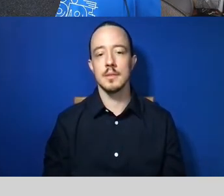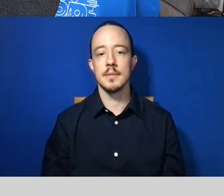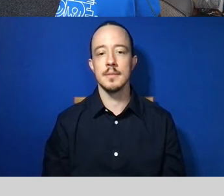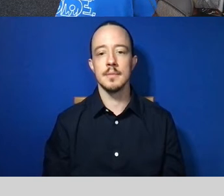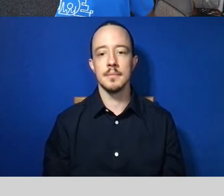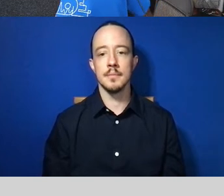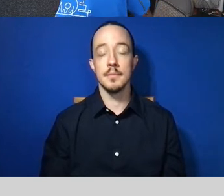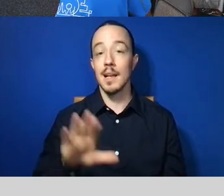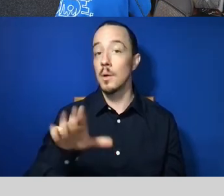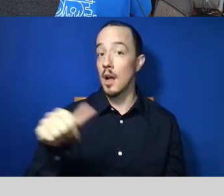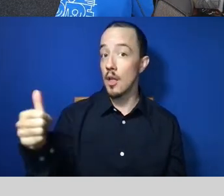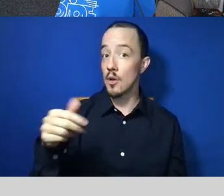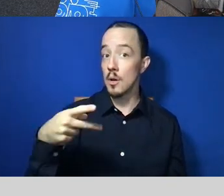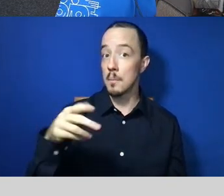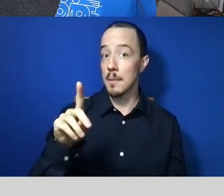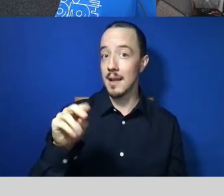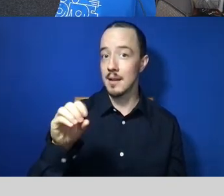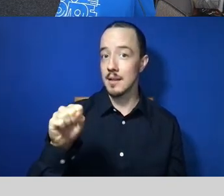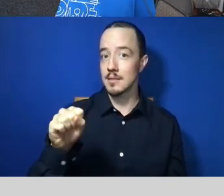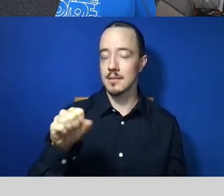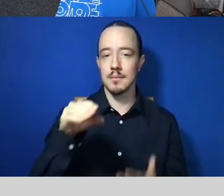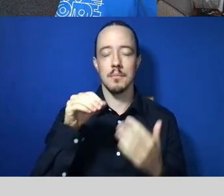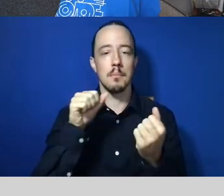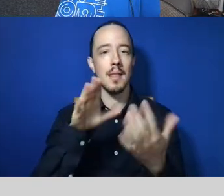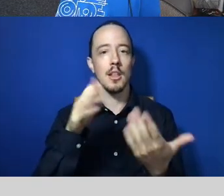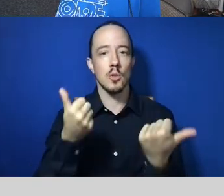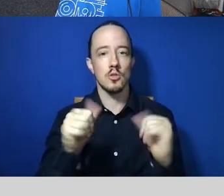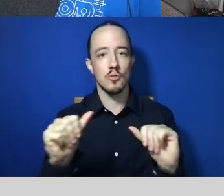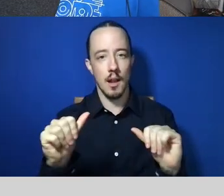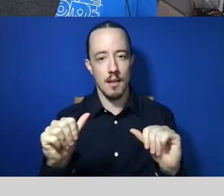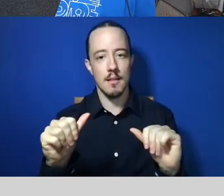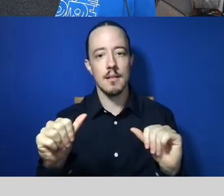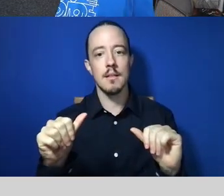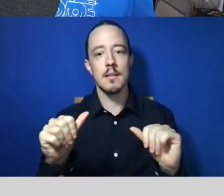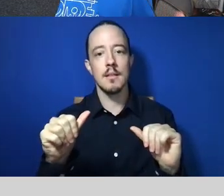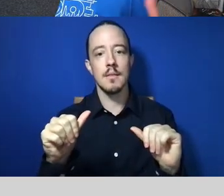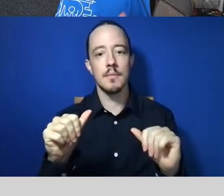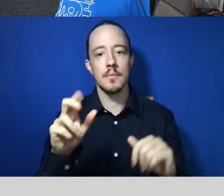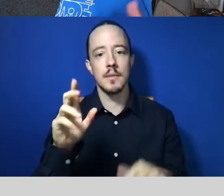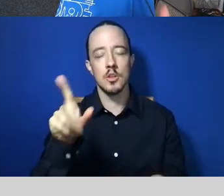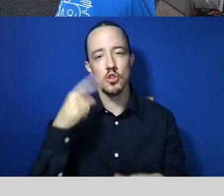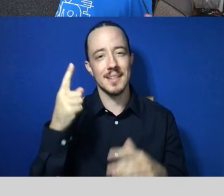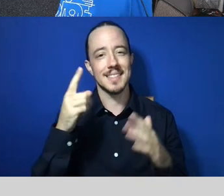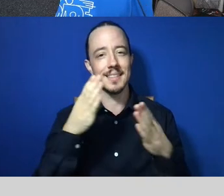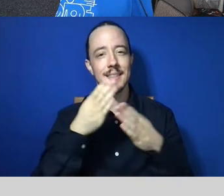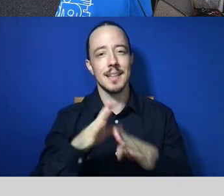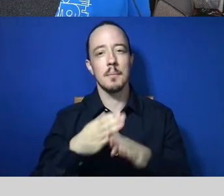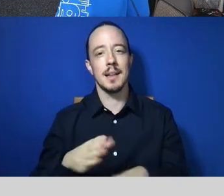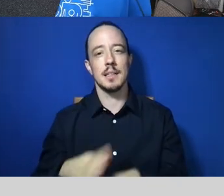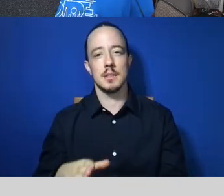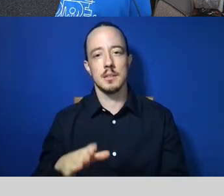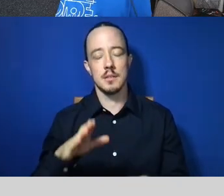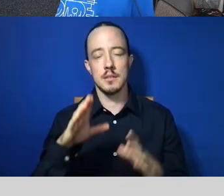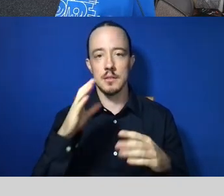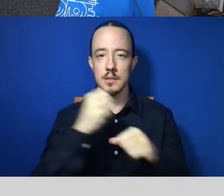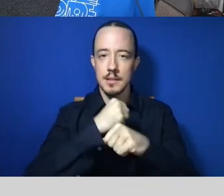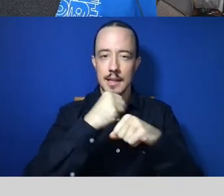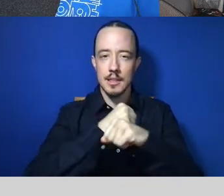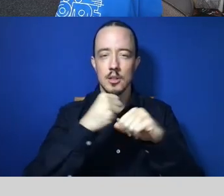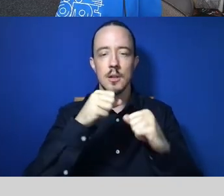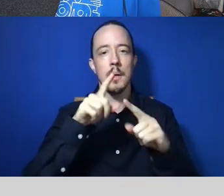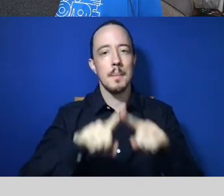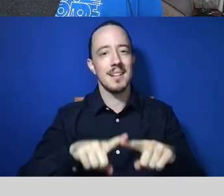3,869,775 rows. Another pandas method that we would try is, well, another pandas technique would be just segmenting the